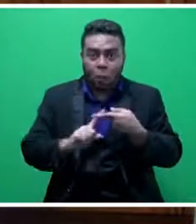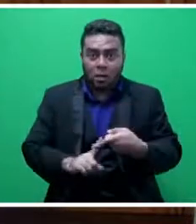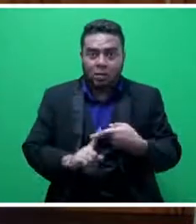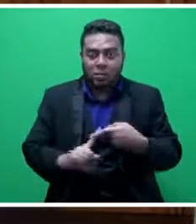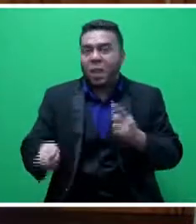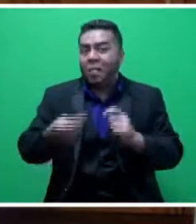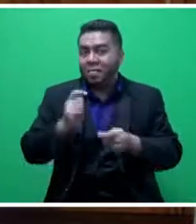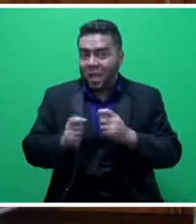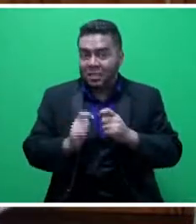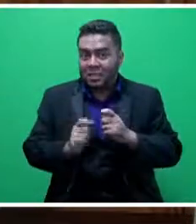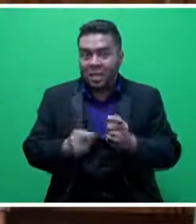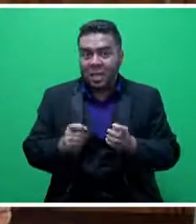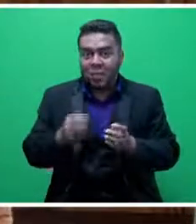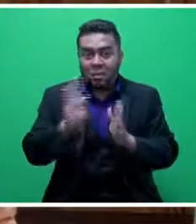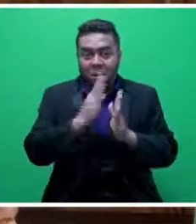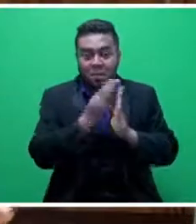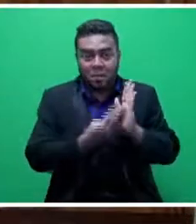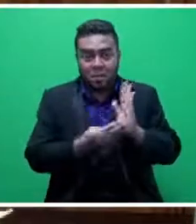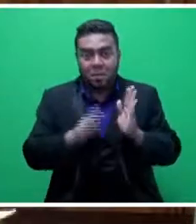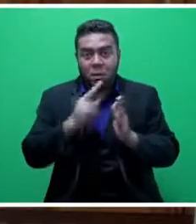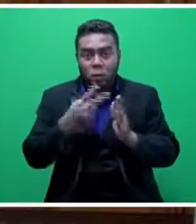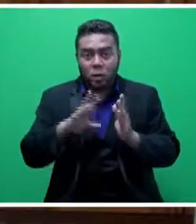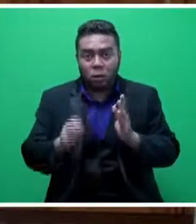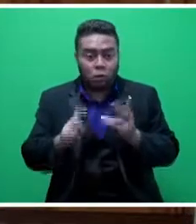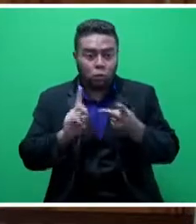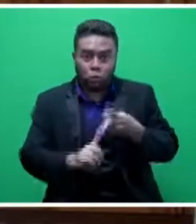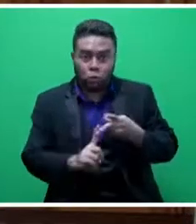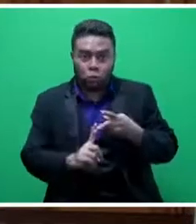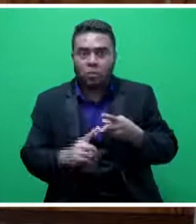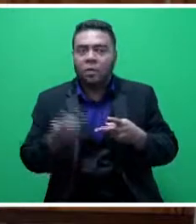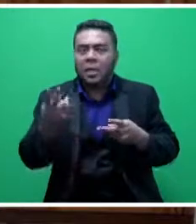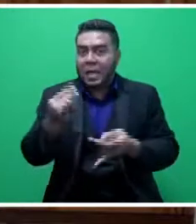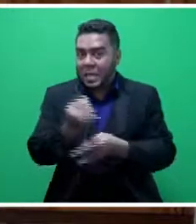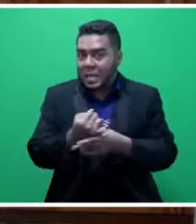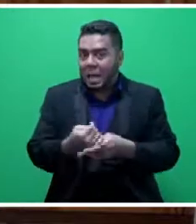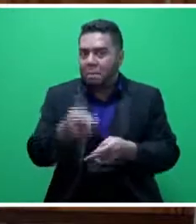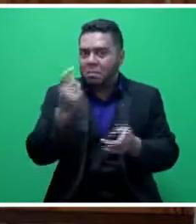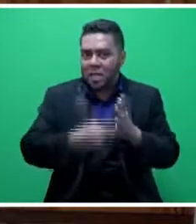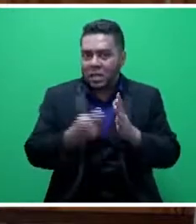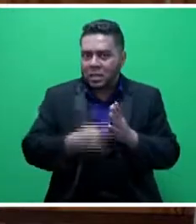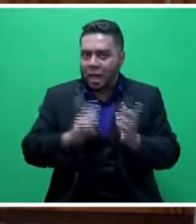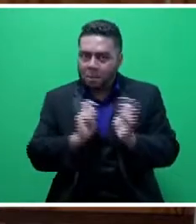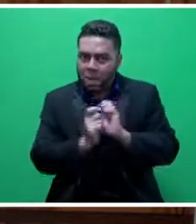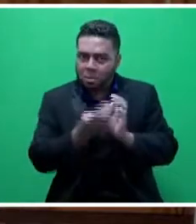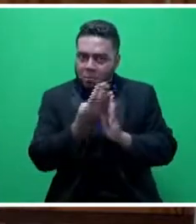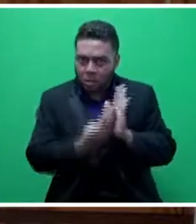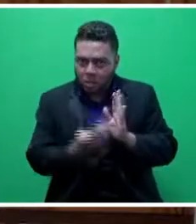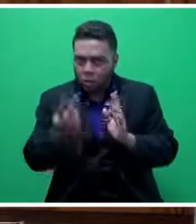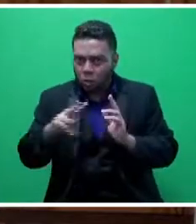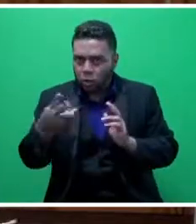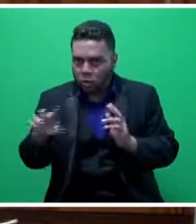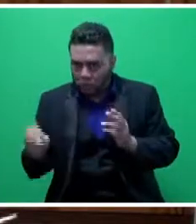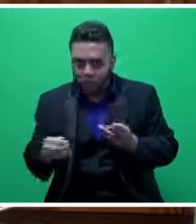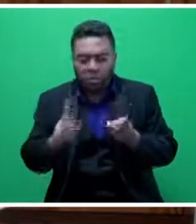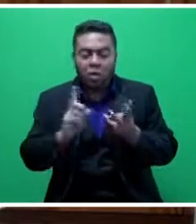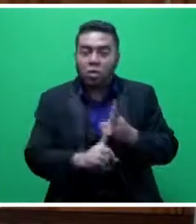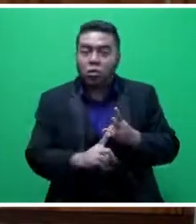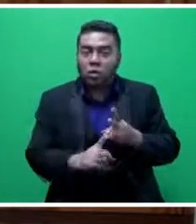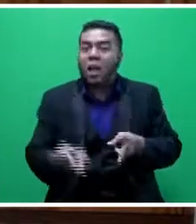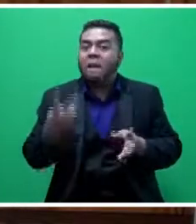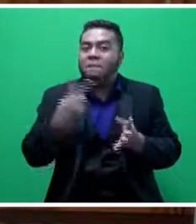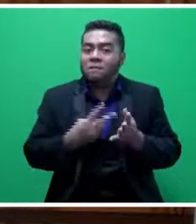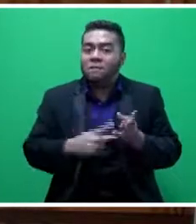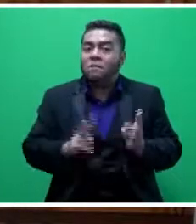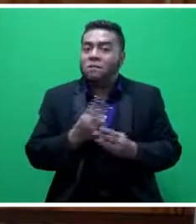Tax Administration Budget Amendment Bill 2020. 2. Income Tax Budget Amendment Bill 2020. 3. Value-Added Tax